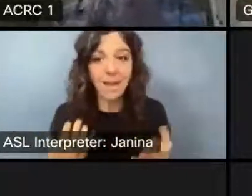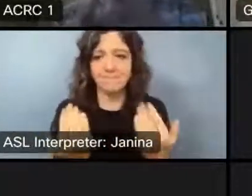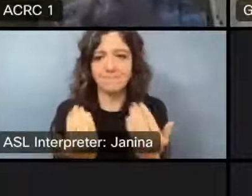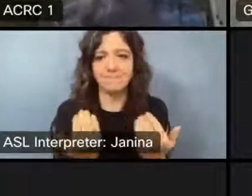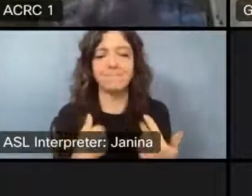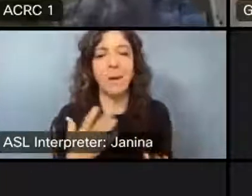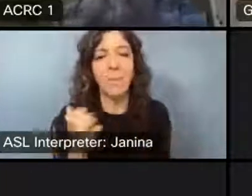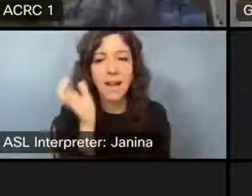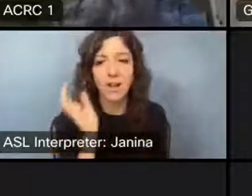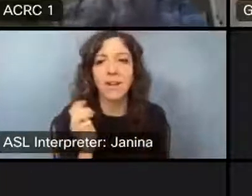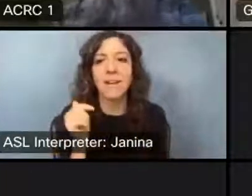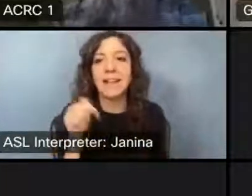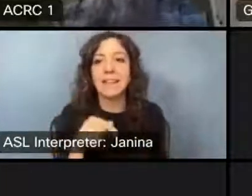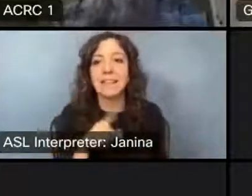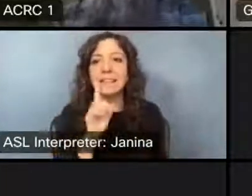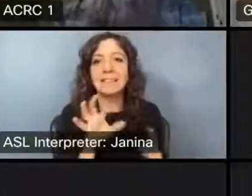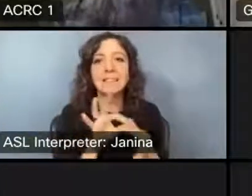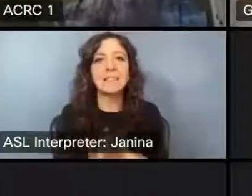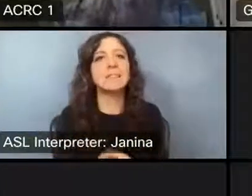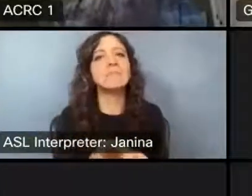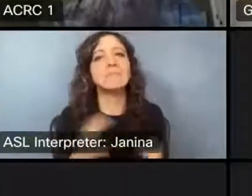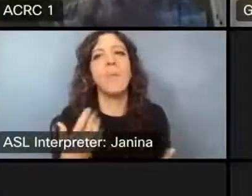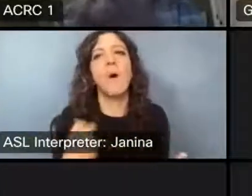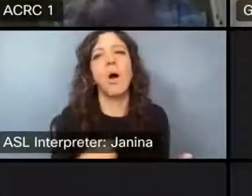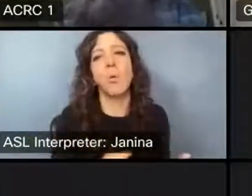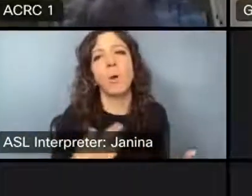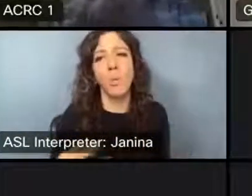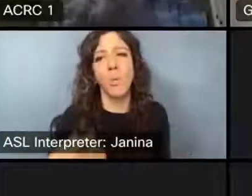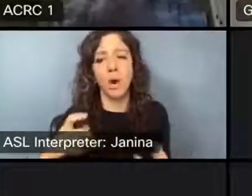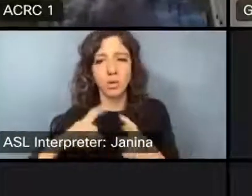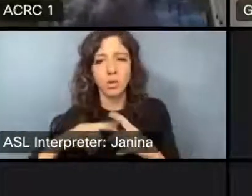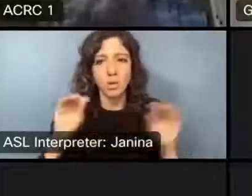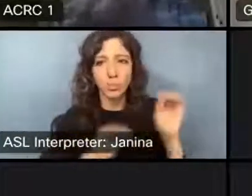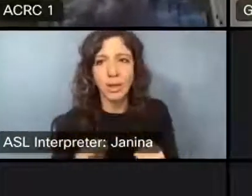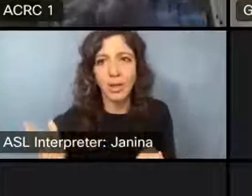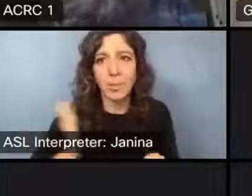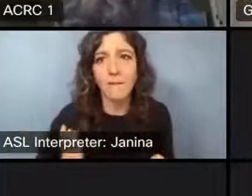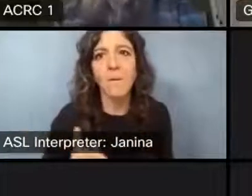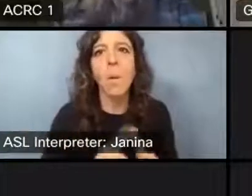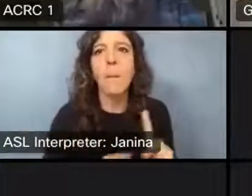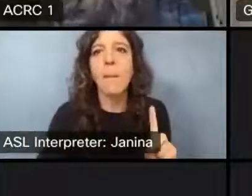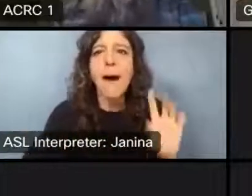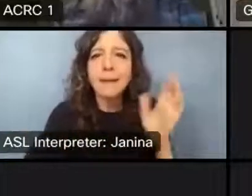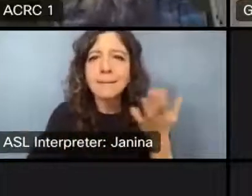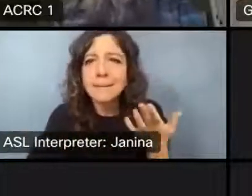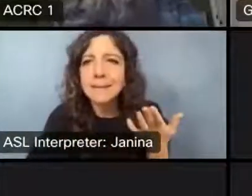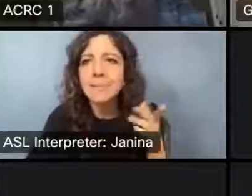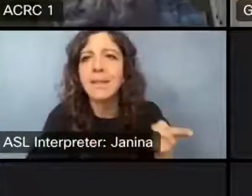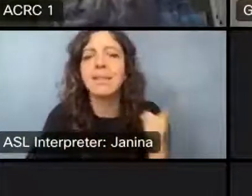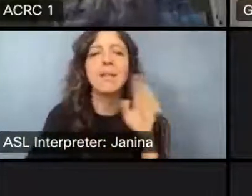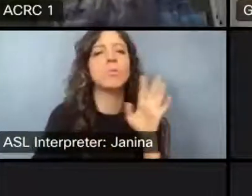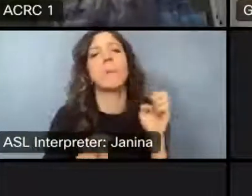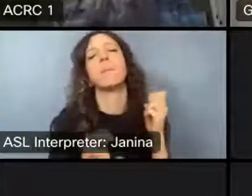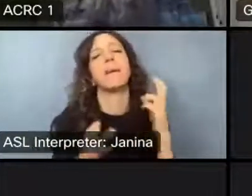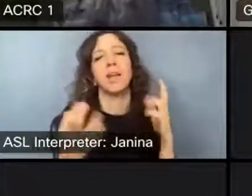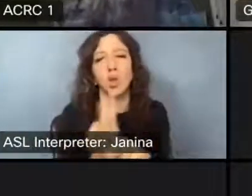this. This is in line with what we were looking at putting together, but it looks like it's going to be adopted by a number of regional